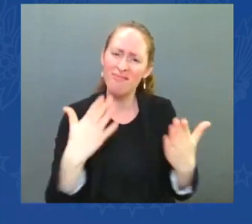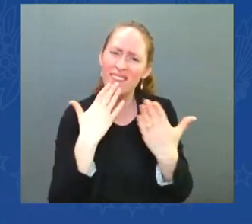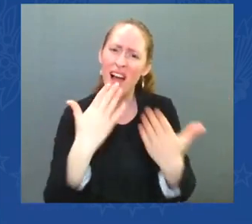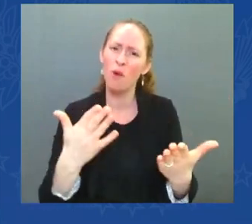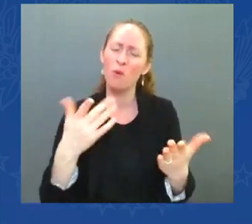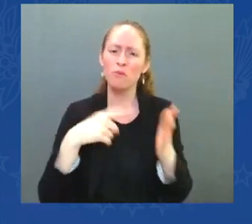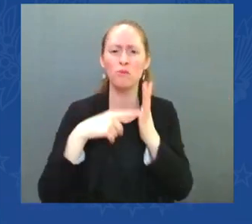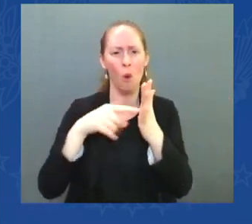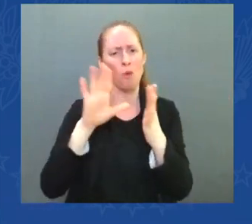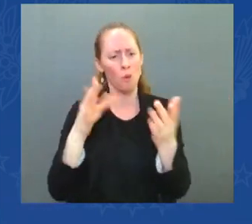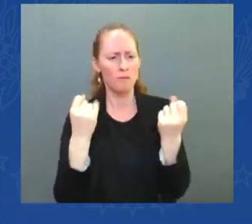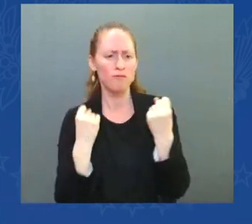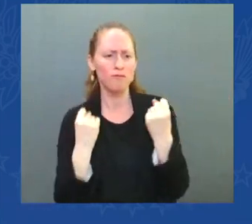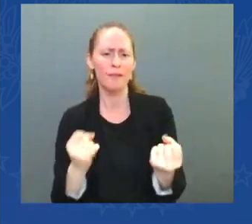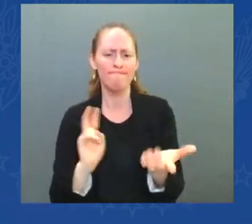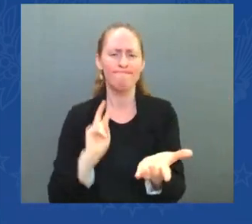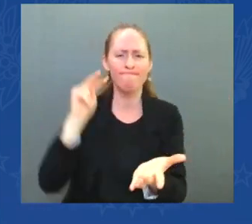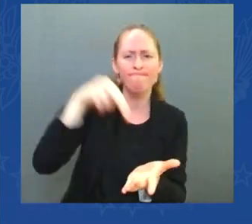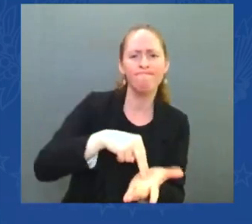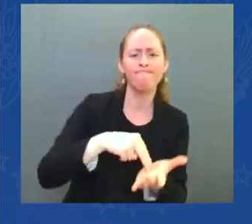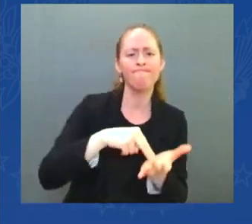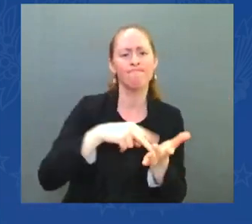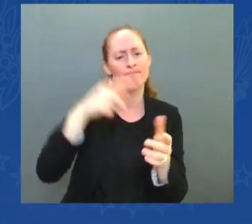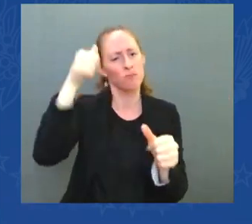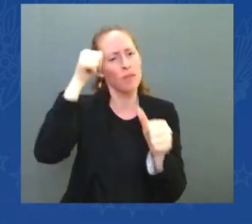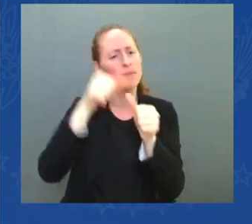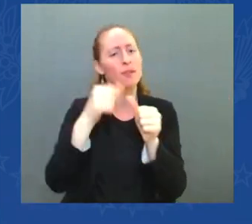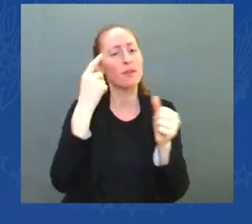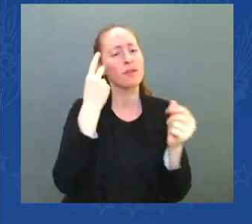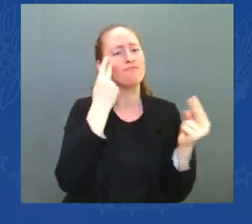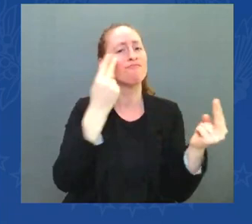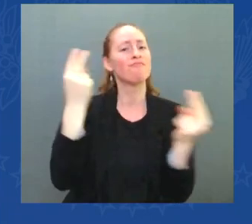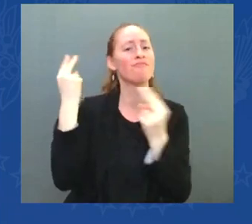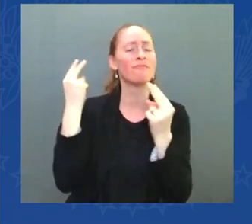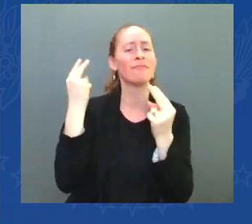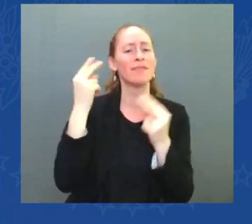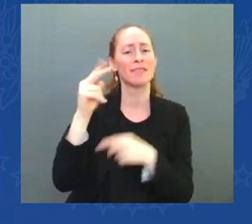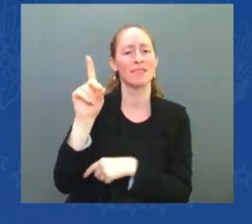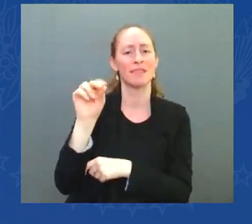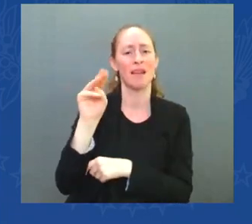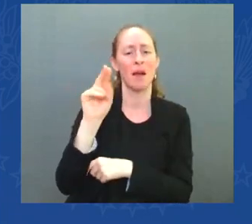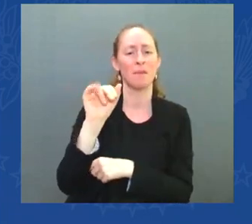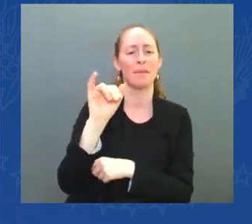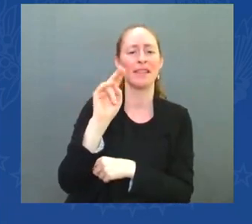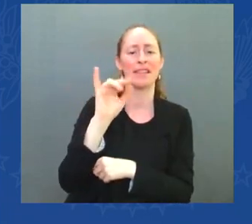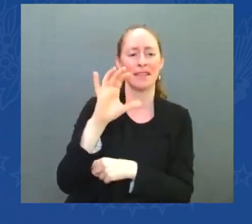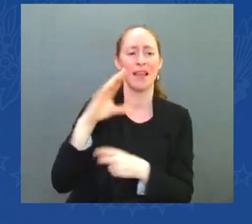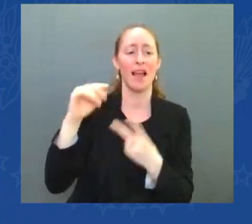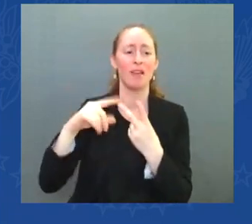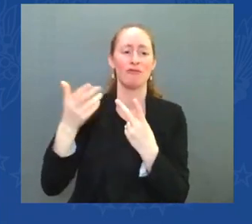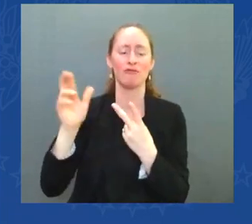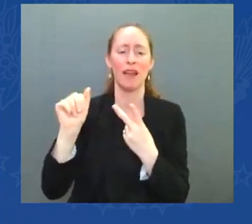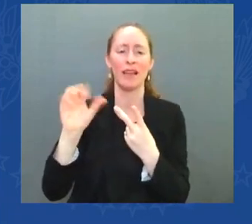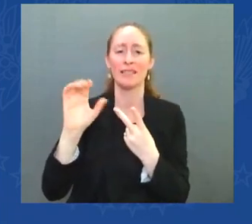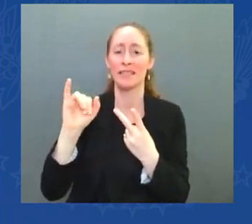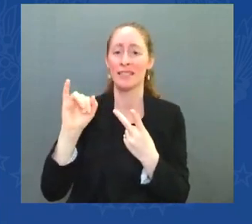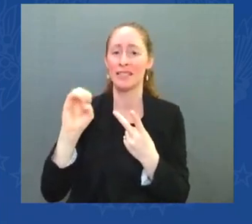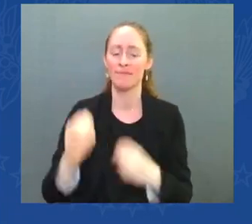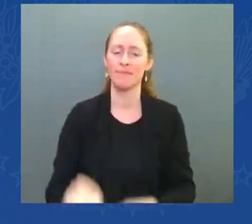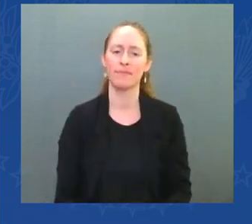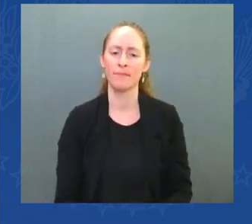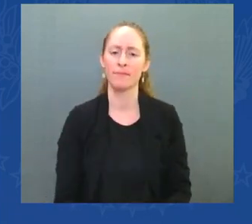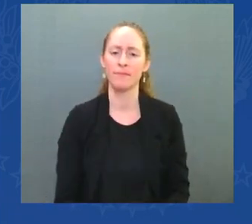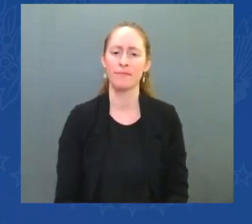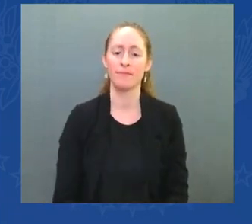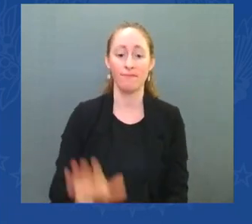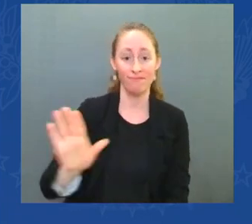Blackwell and Gracie Muehlberger. You know, Dominic and Gracie's parents are with us today. Are you prepared to stand up? If I don't